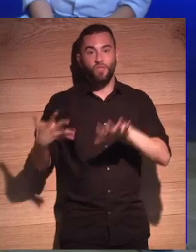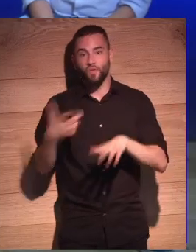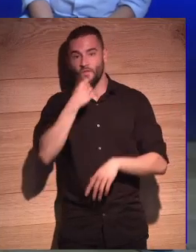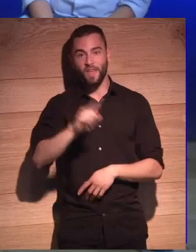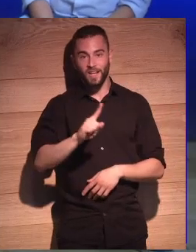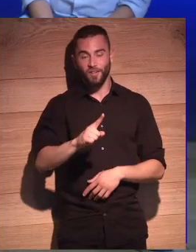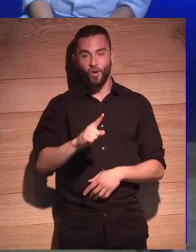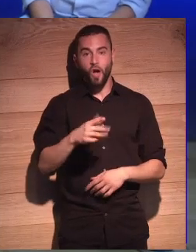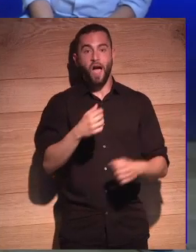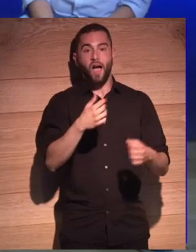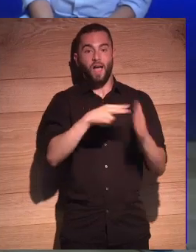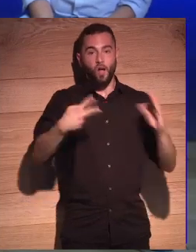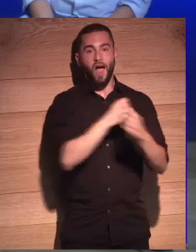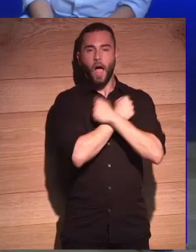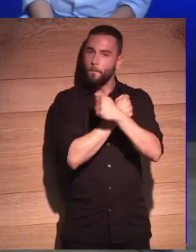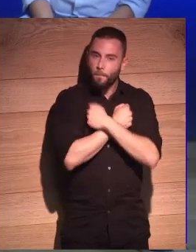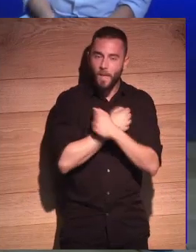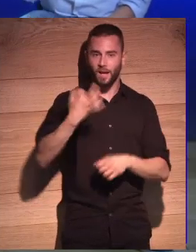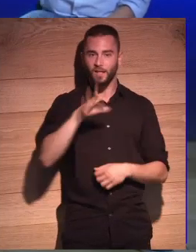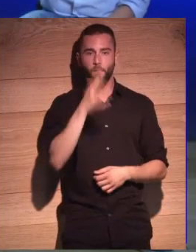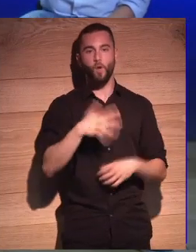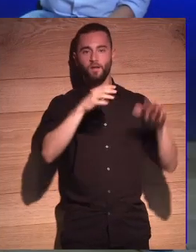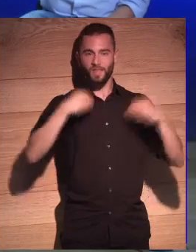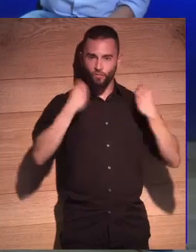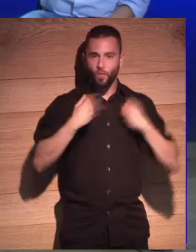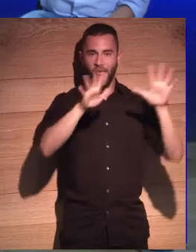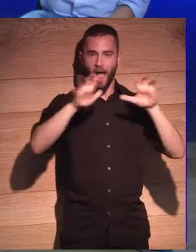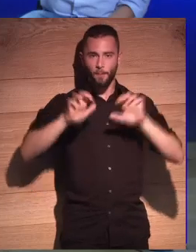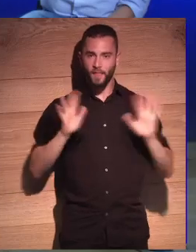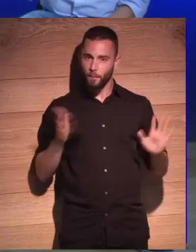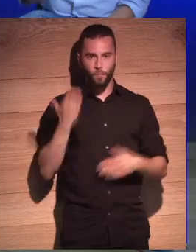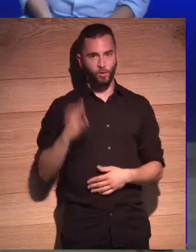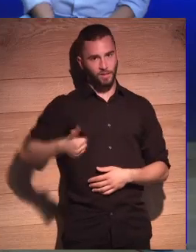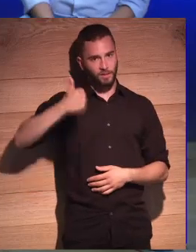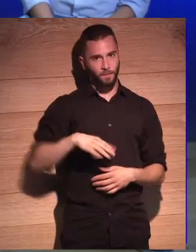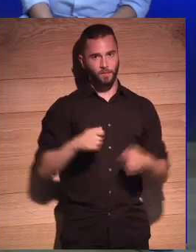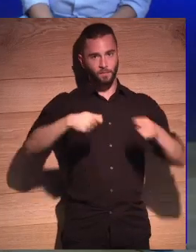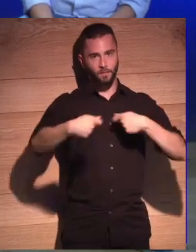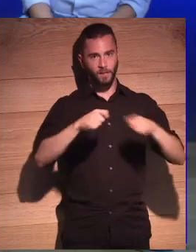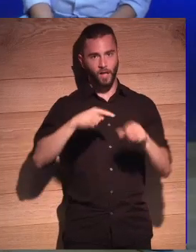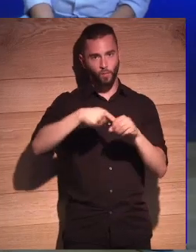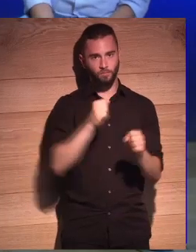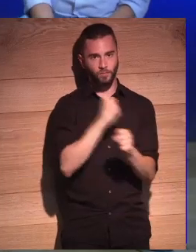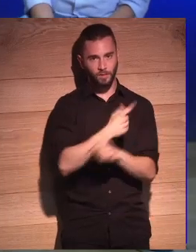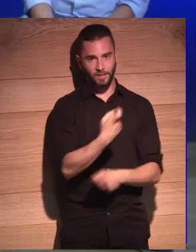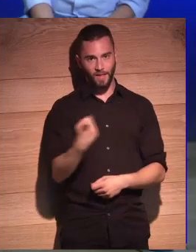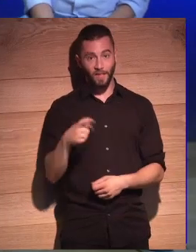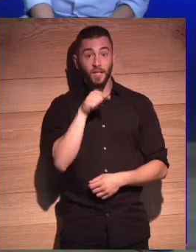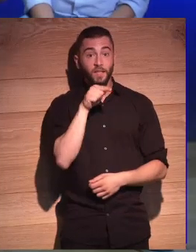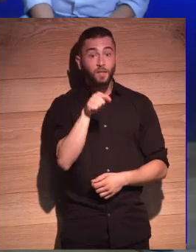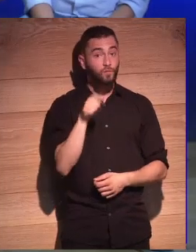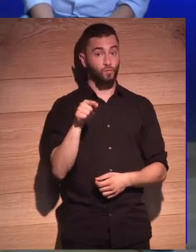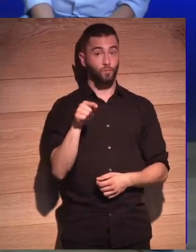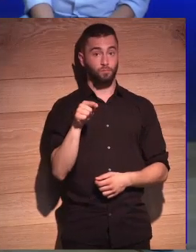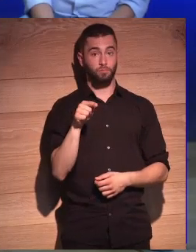feel something. This is not just an easy translation from the term in English, embracing. It's because you are going to